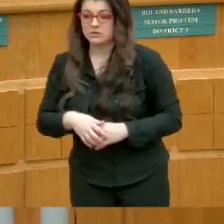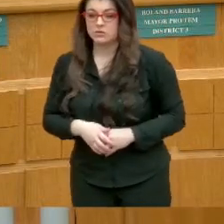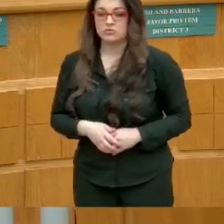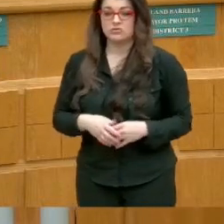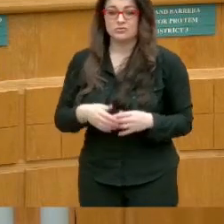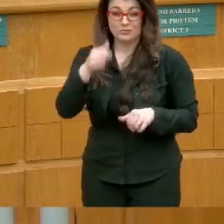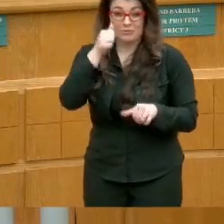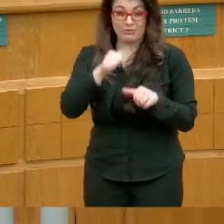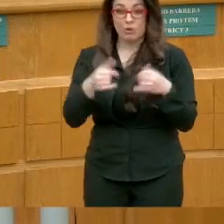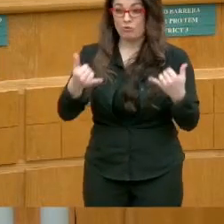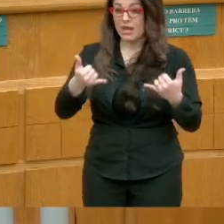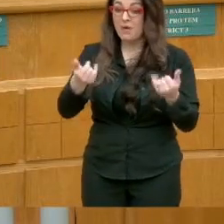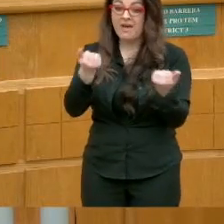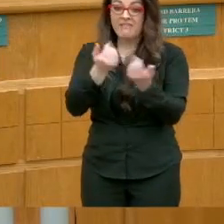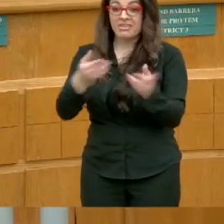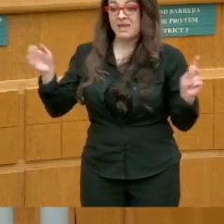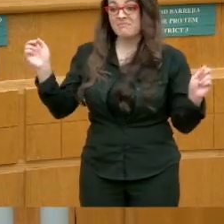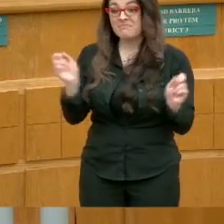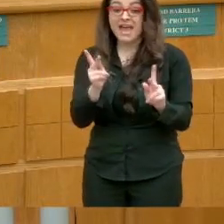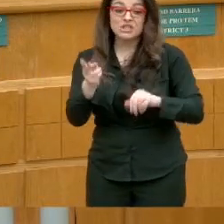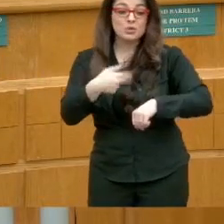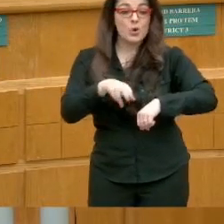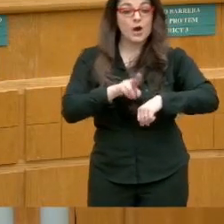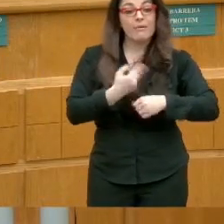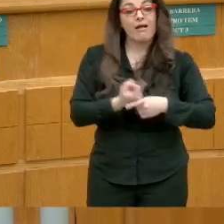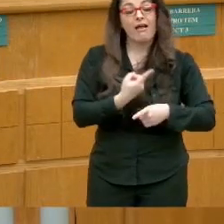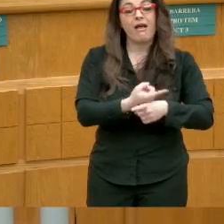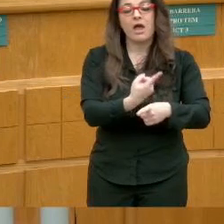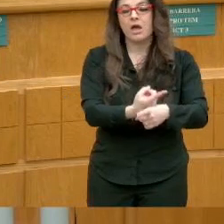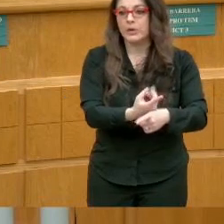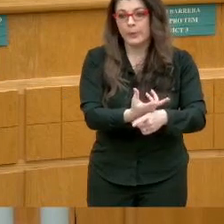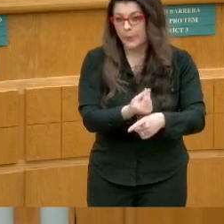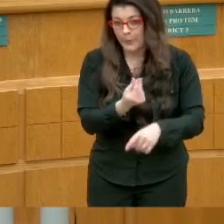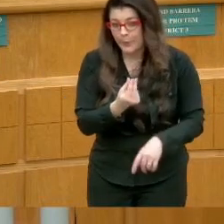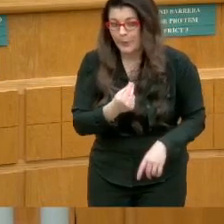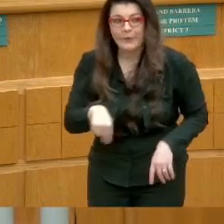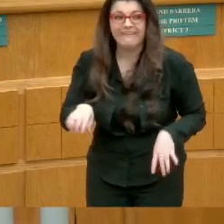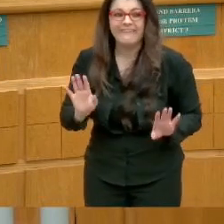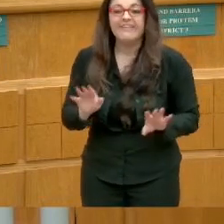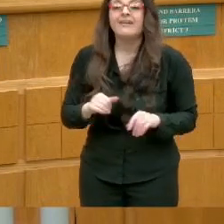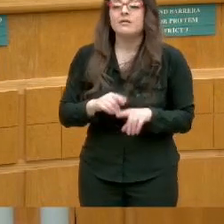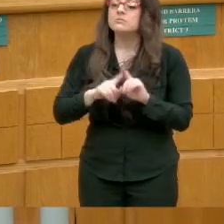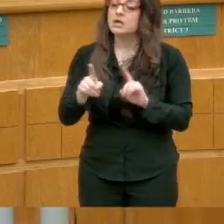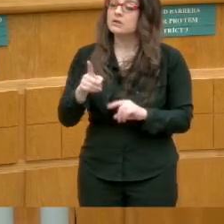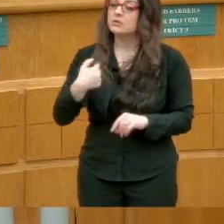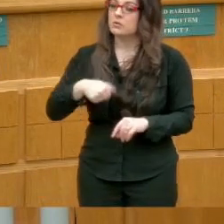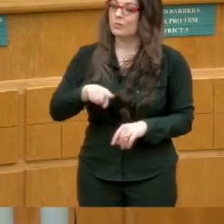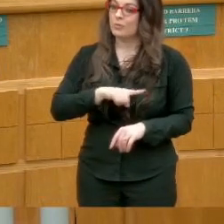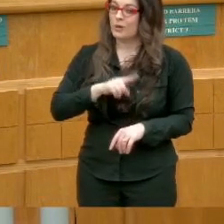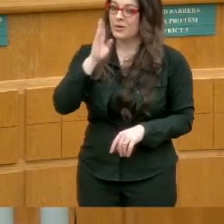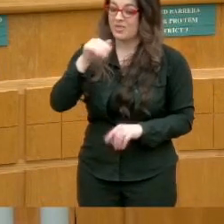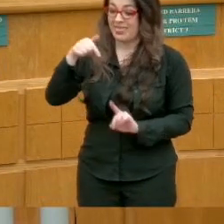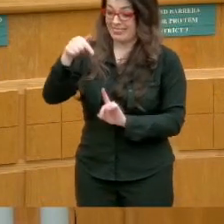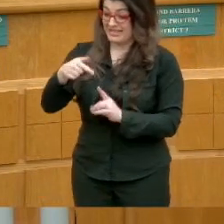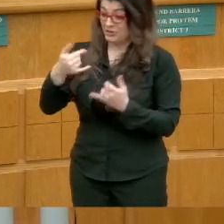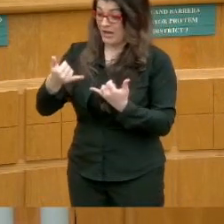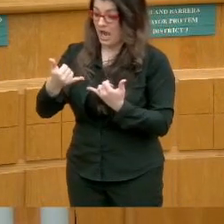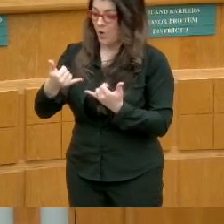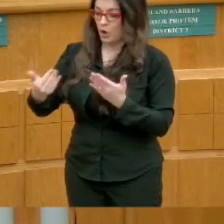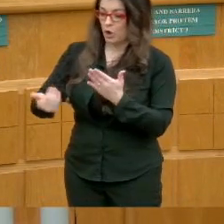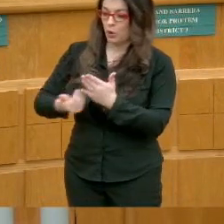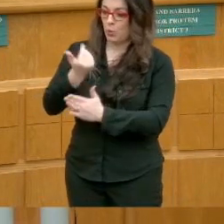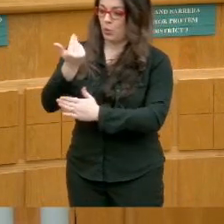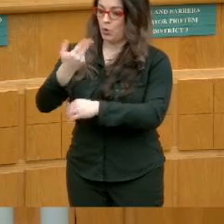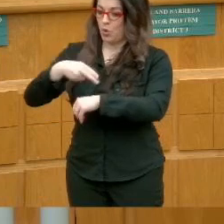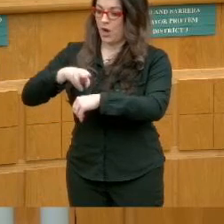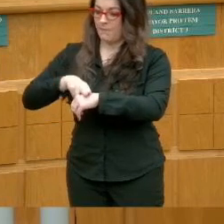of changes, but while the threat of COVID-19 still exists, we must understand this is our new normal. Everyone needs to be